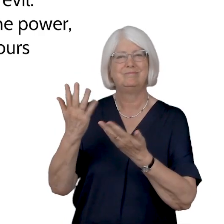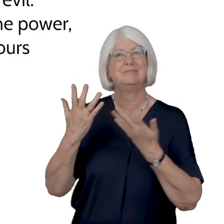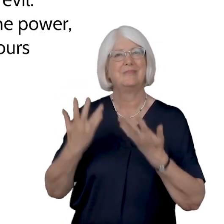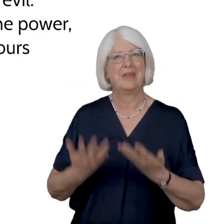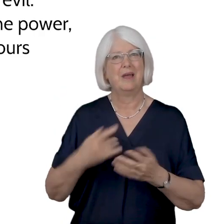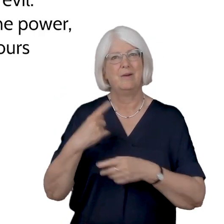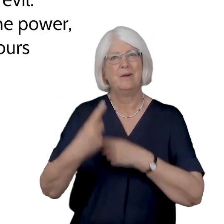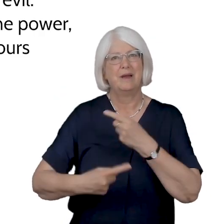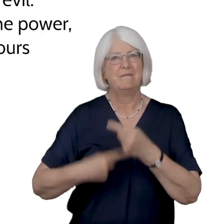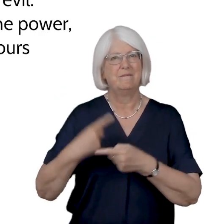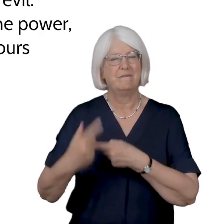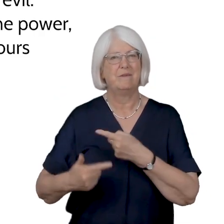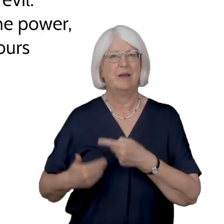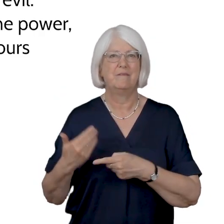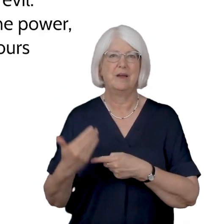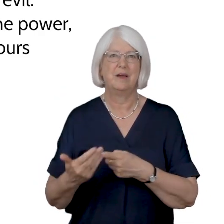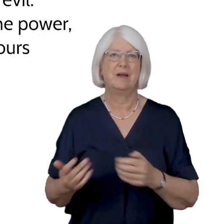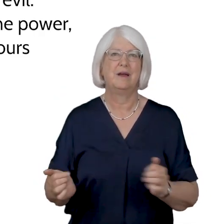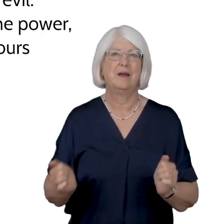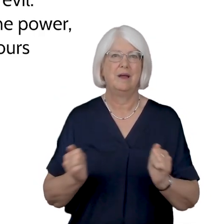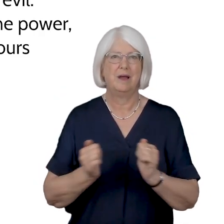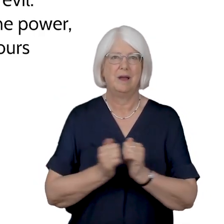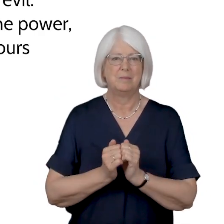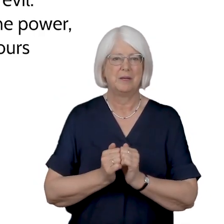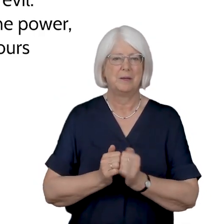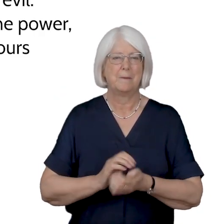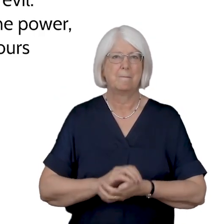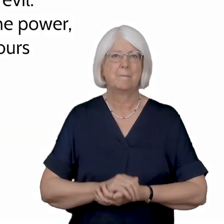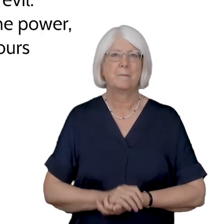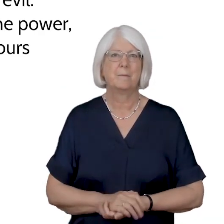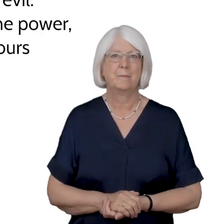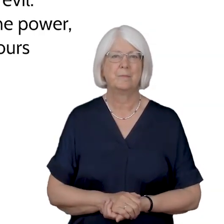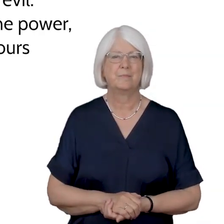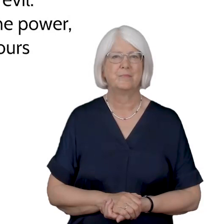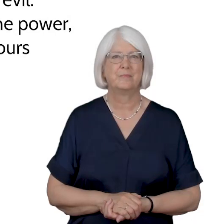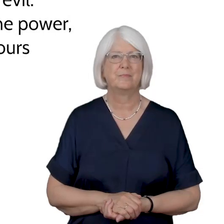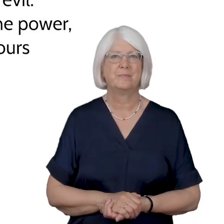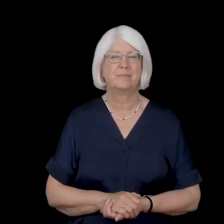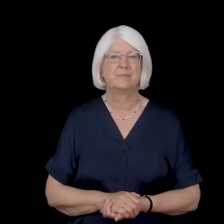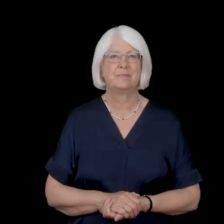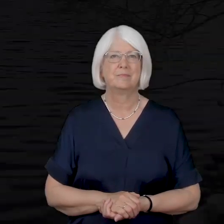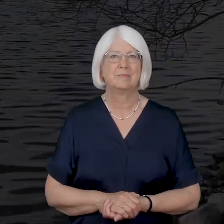yours, now and forever. Amen.